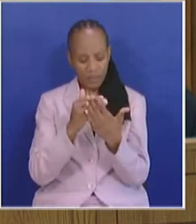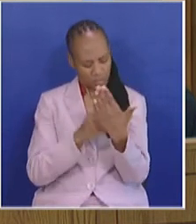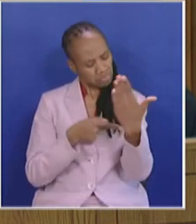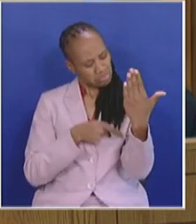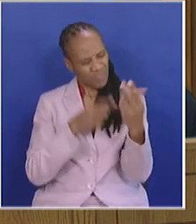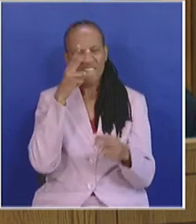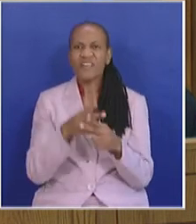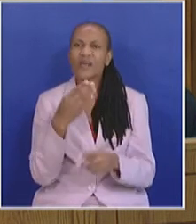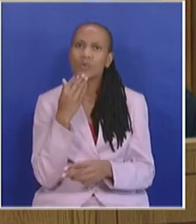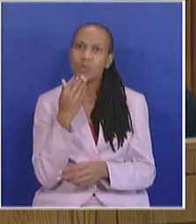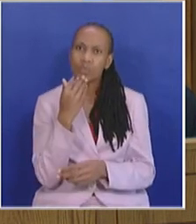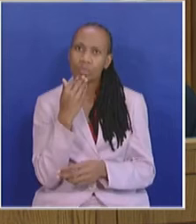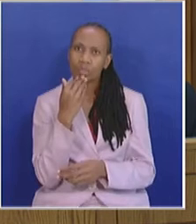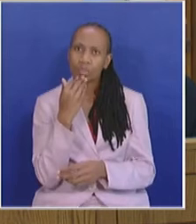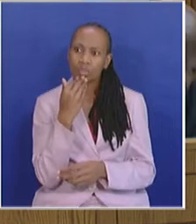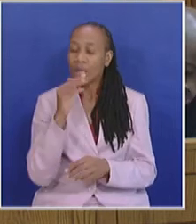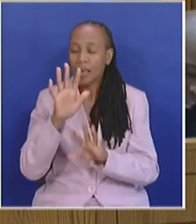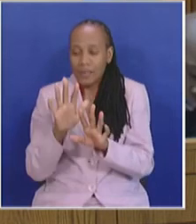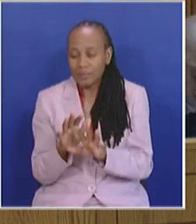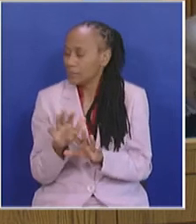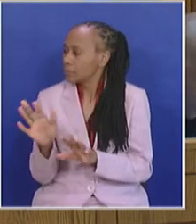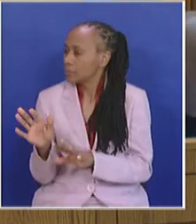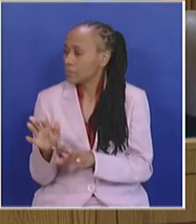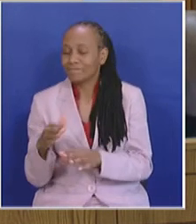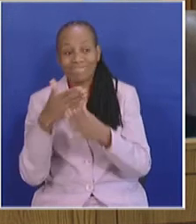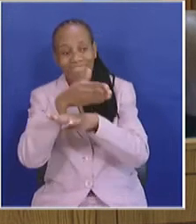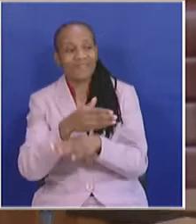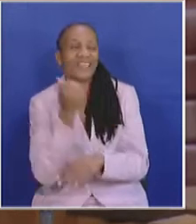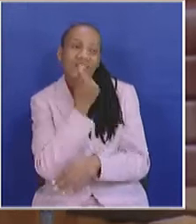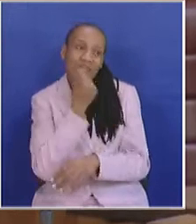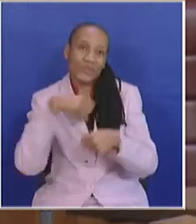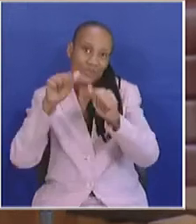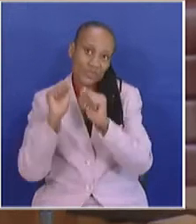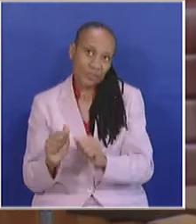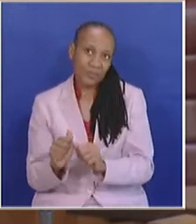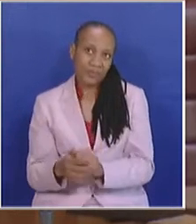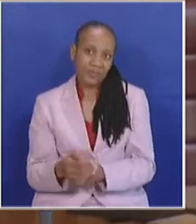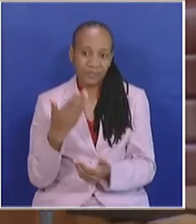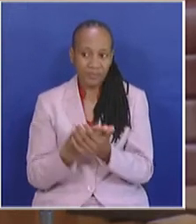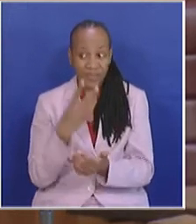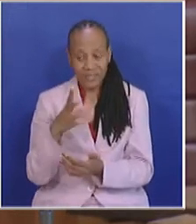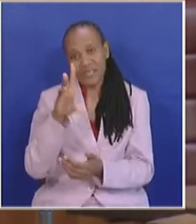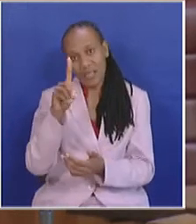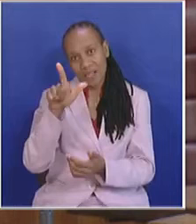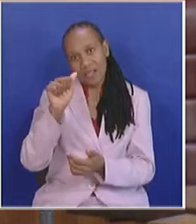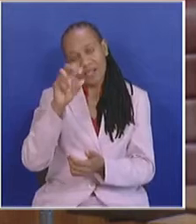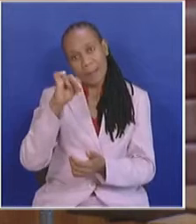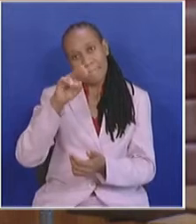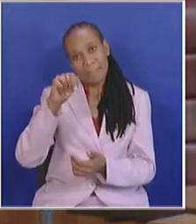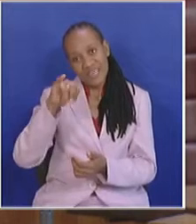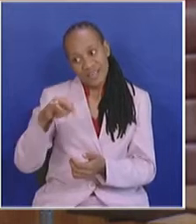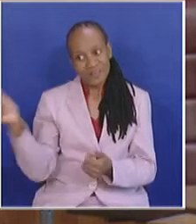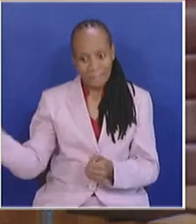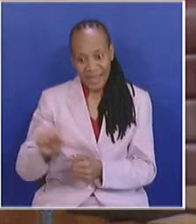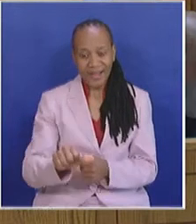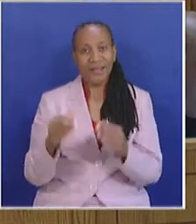the... Sorry, Chairperson. I just wanted to say you can see Honorable Kathy Dlamini is back in the House.